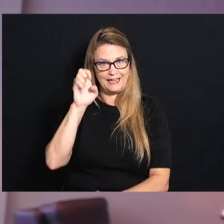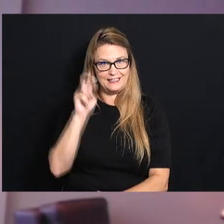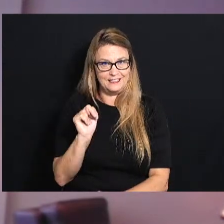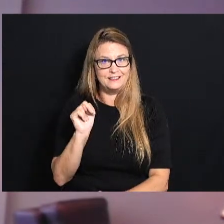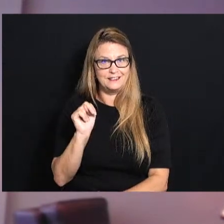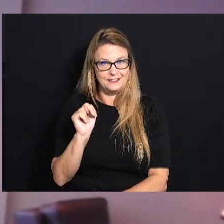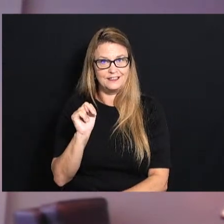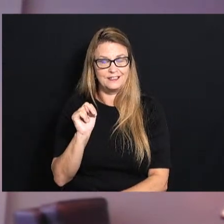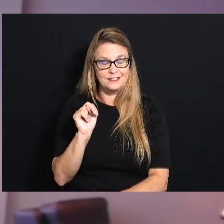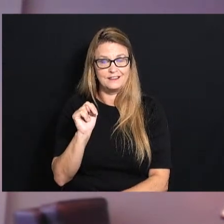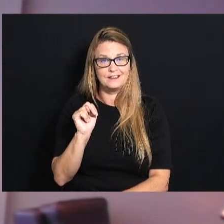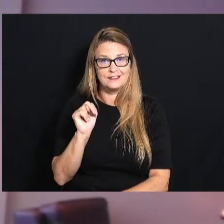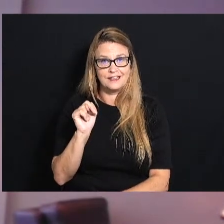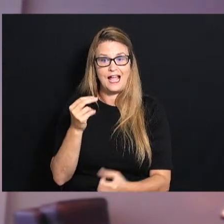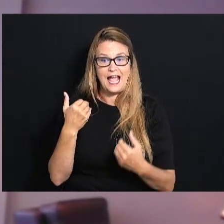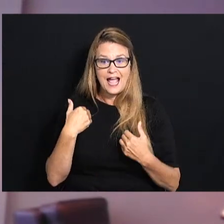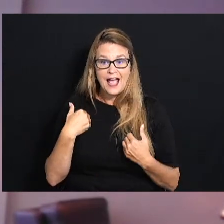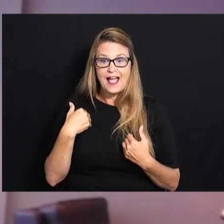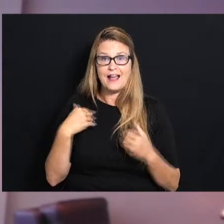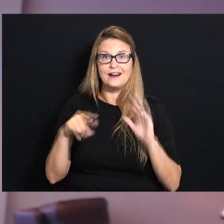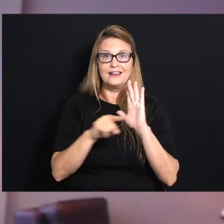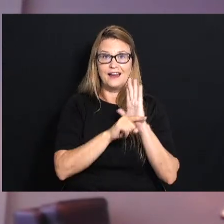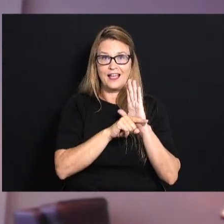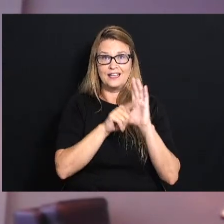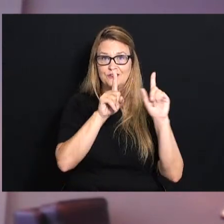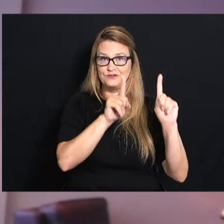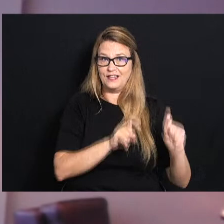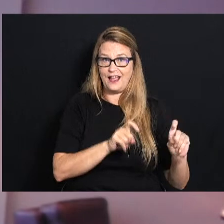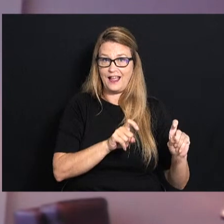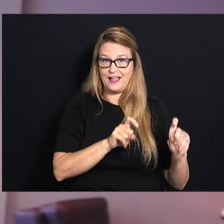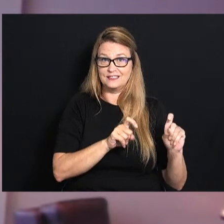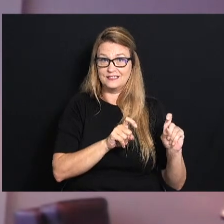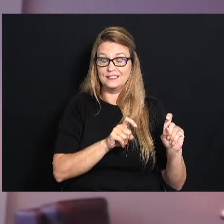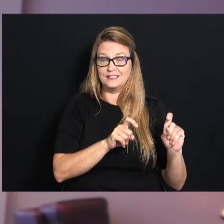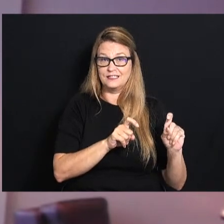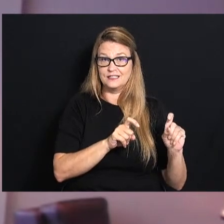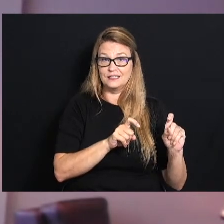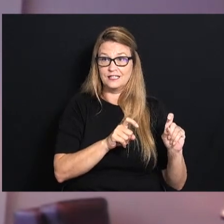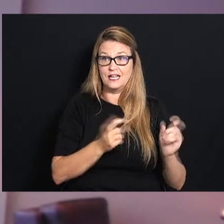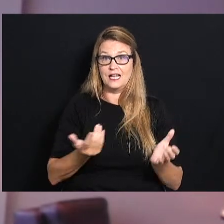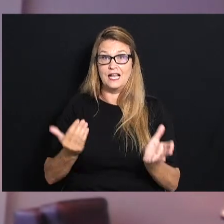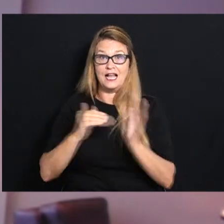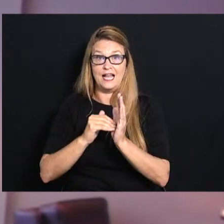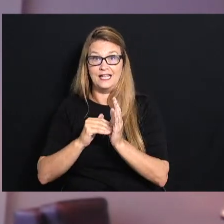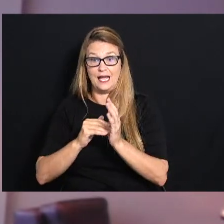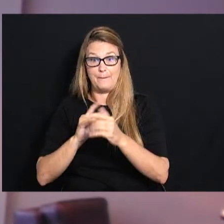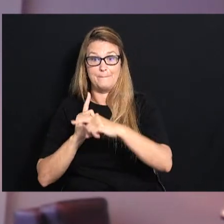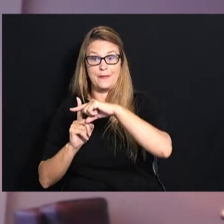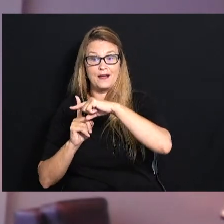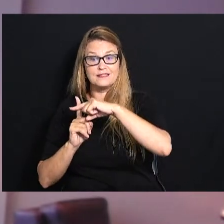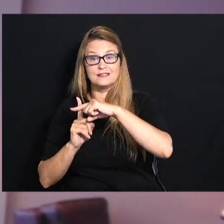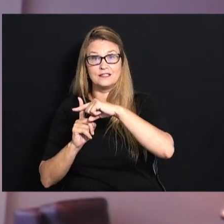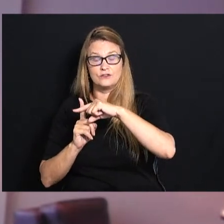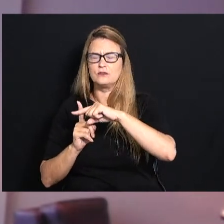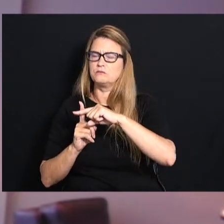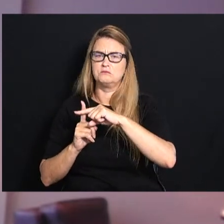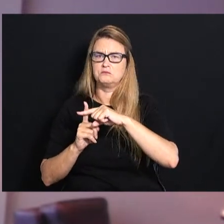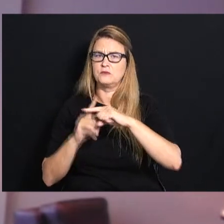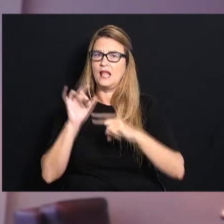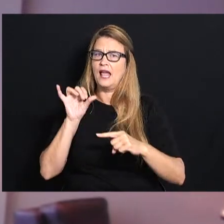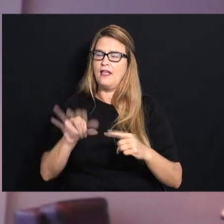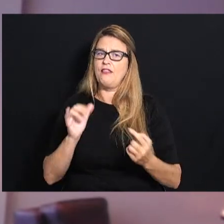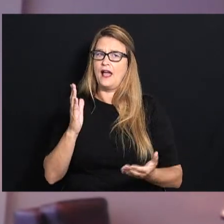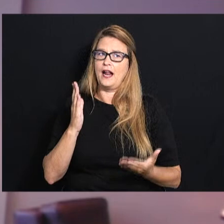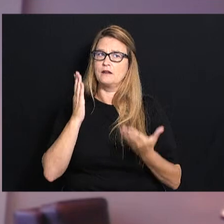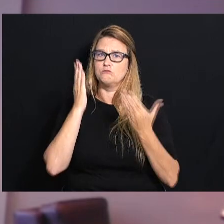had a initially negative test for COVID-19 and then retested positive. And that's really brought up this